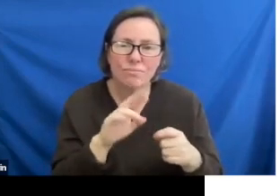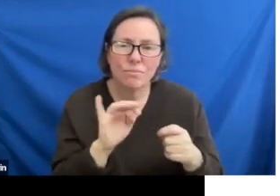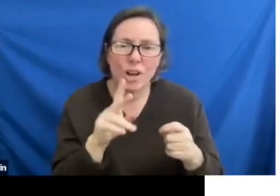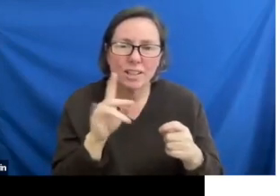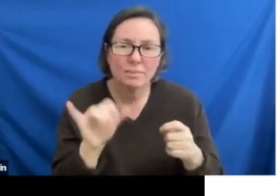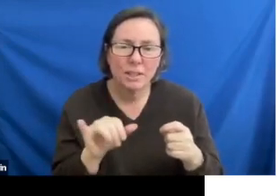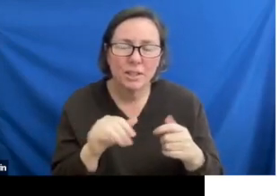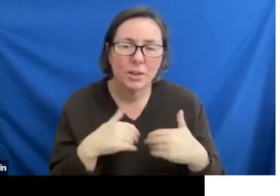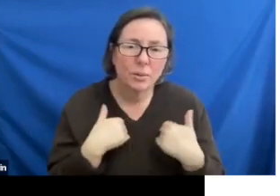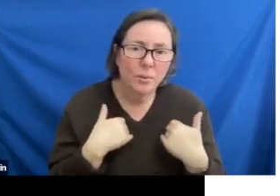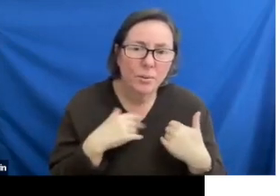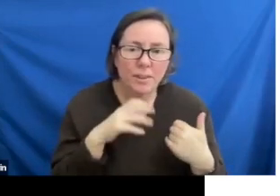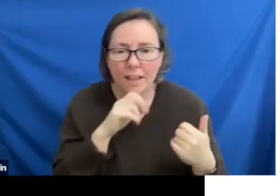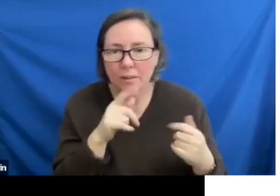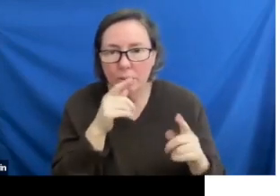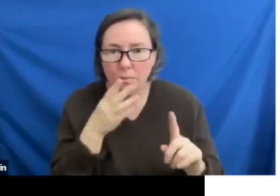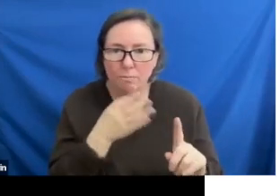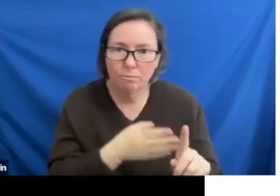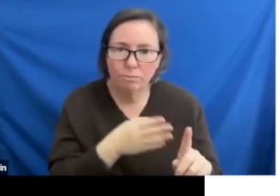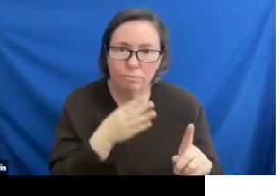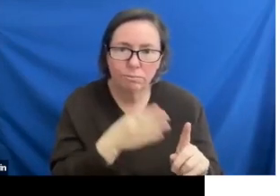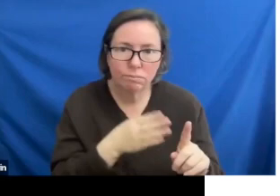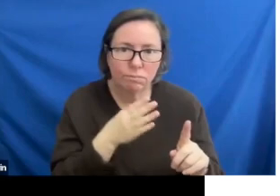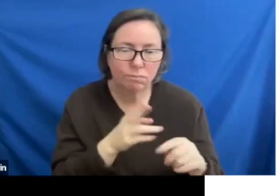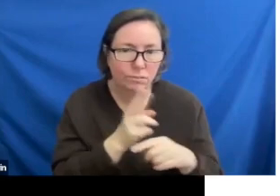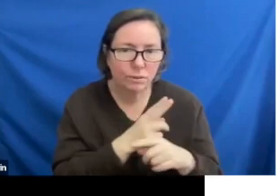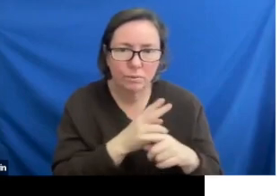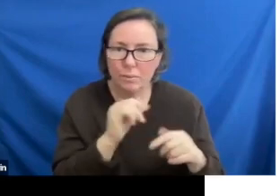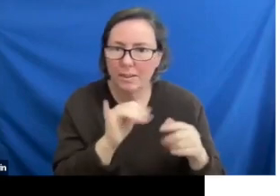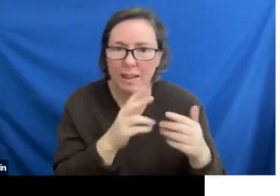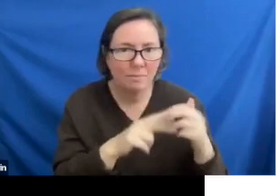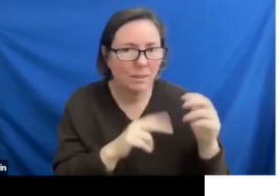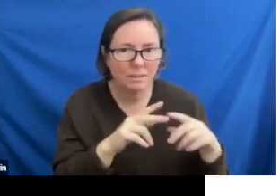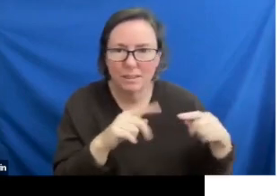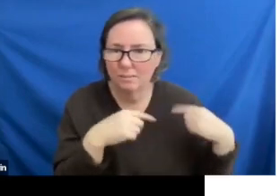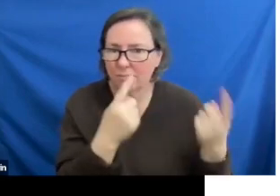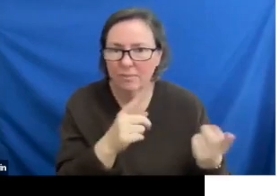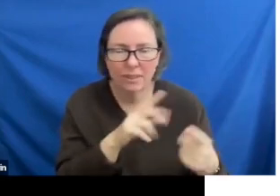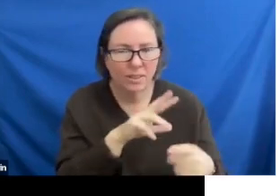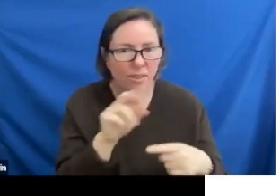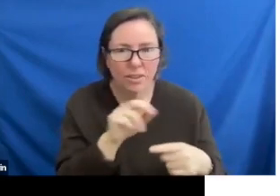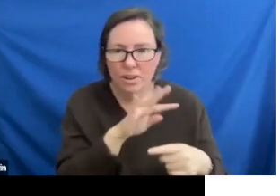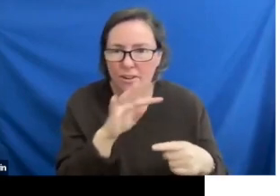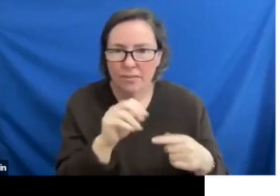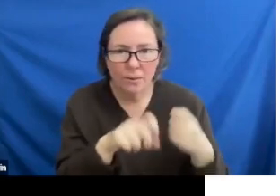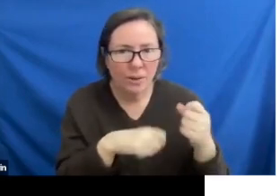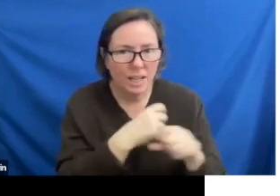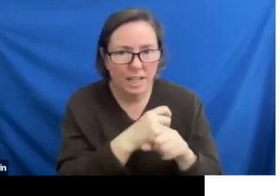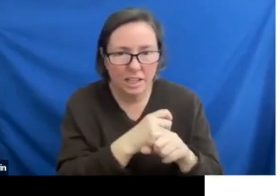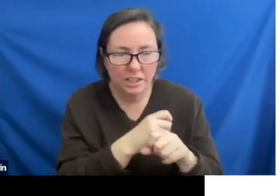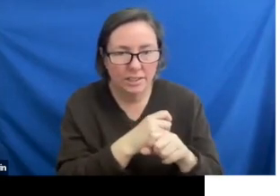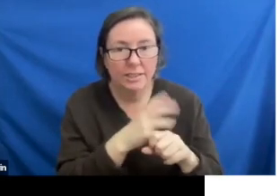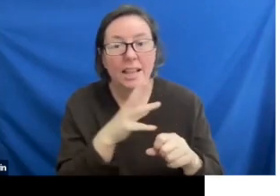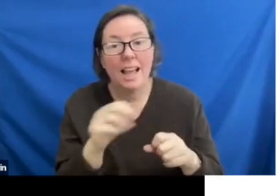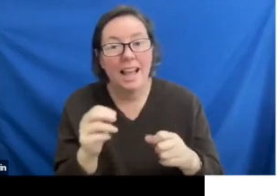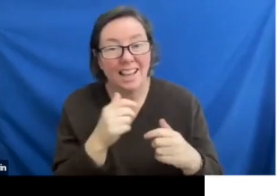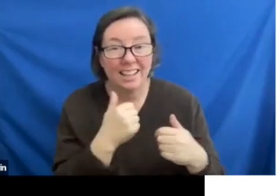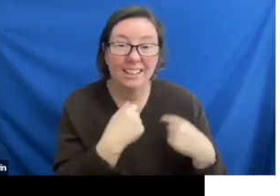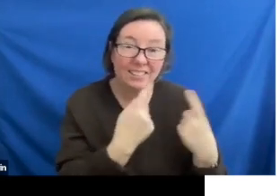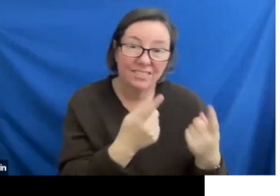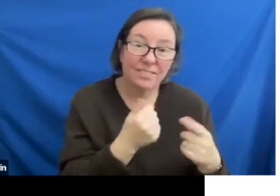elders who have been using this facility for the last few decades and for the last few months have had to